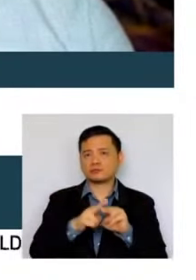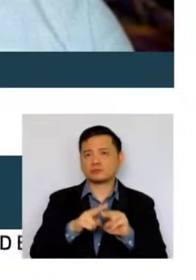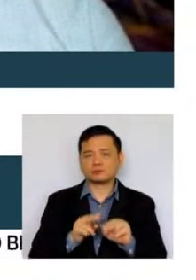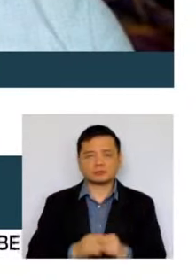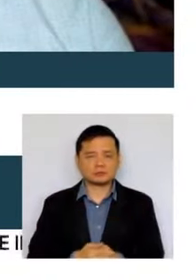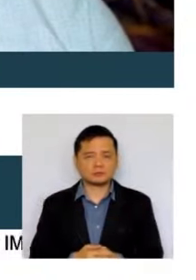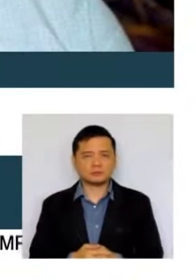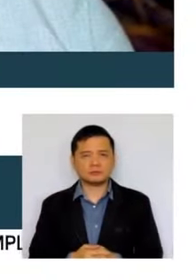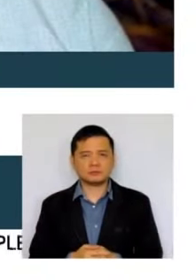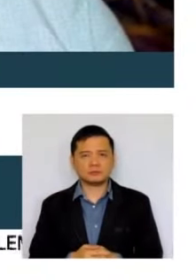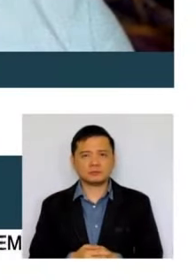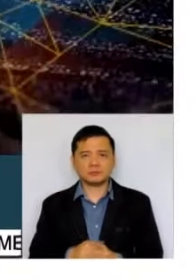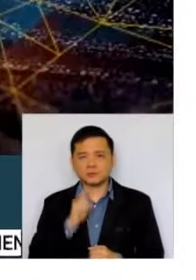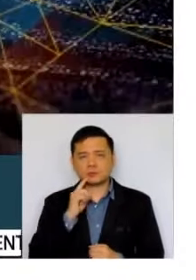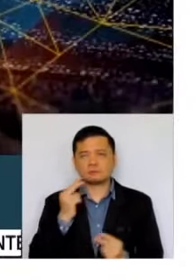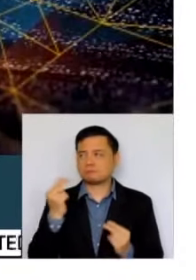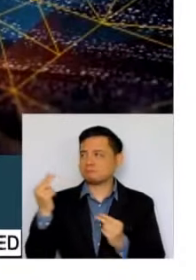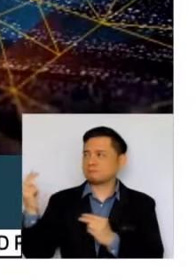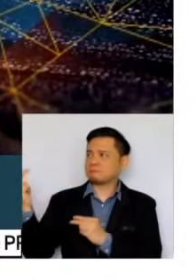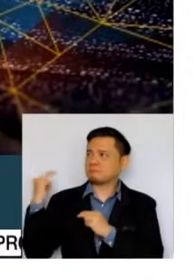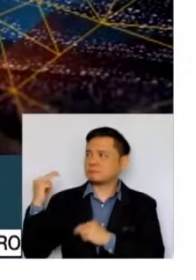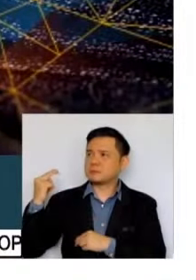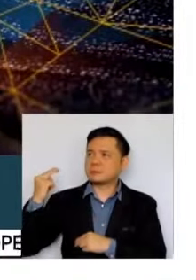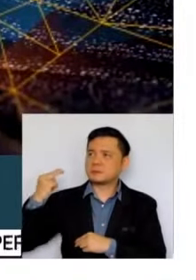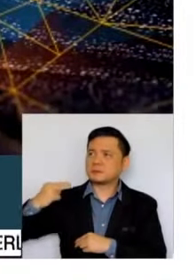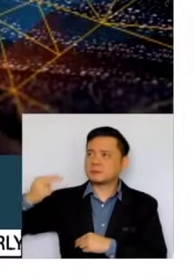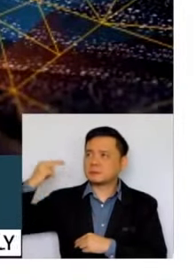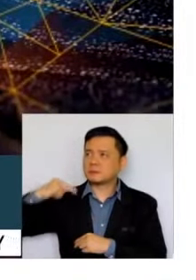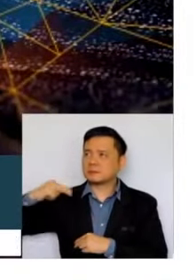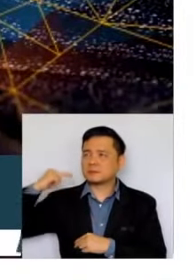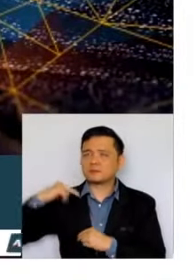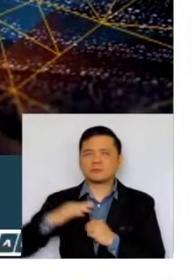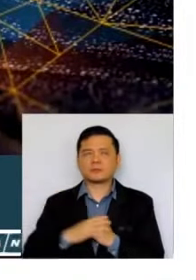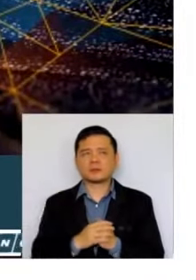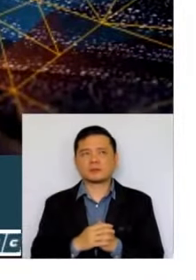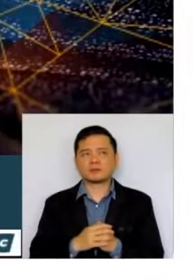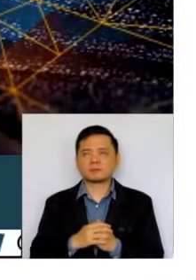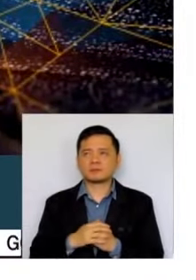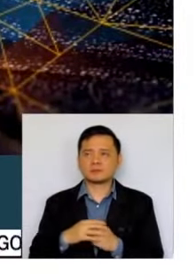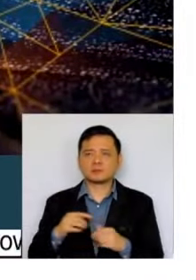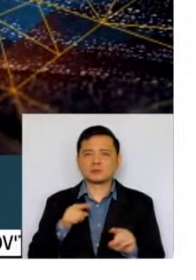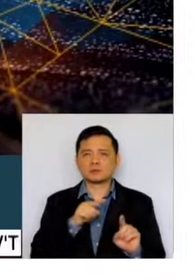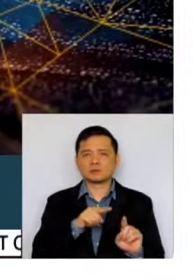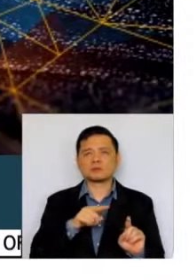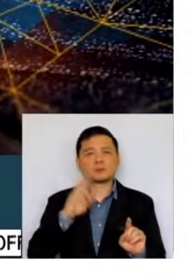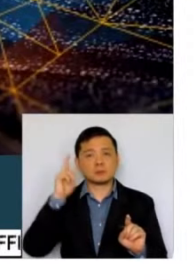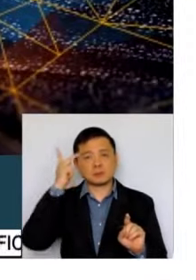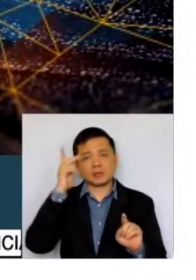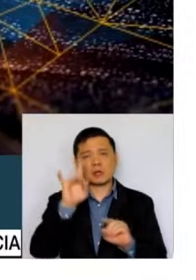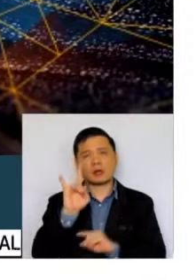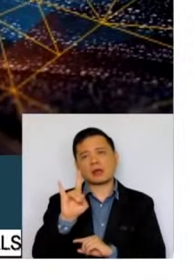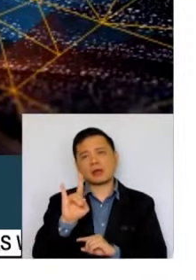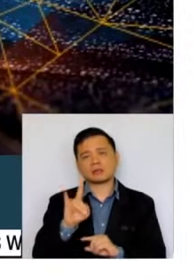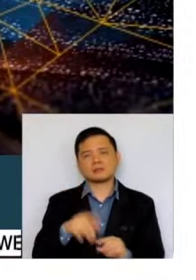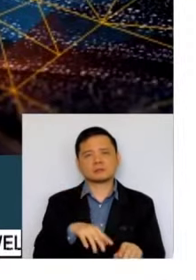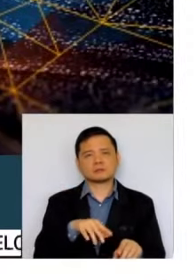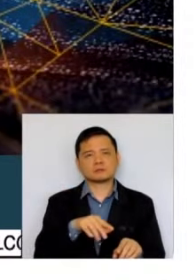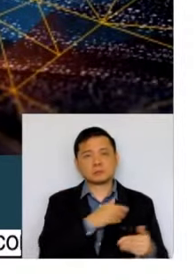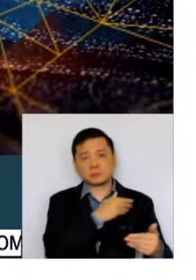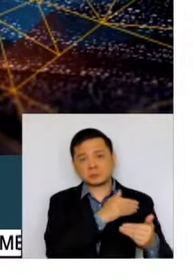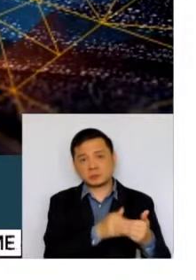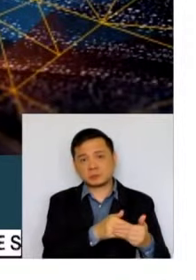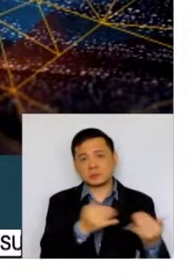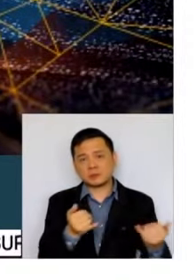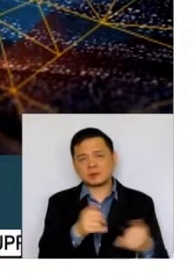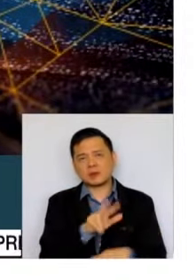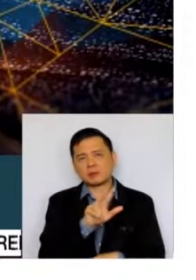Historically, the year before the campaigns, politicies account for about 3% of total ad spend. That's